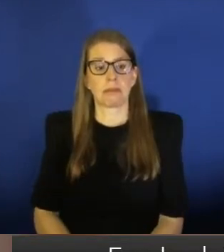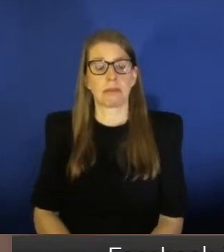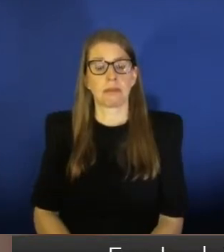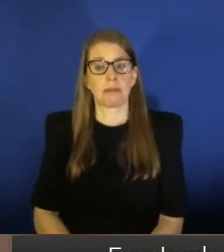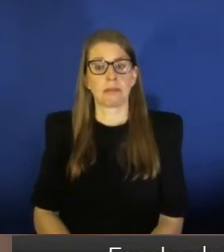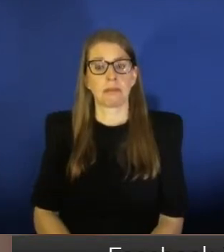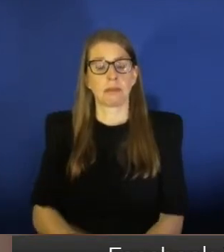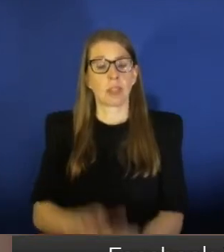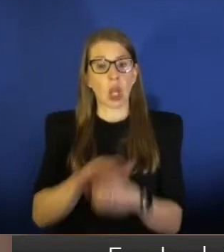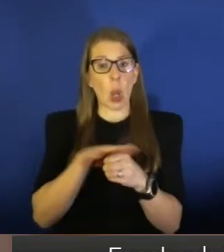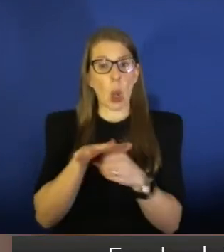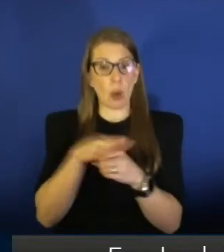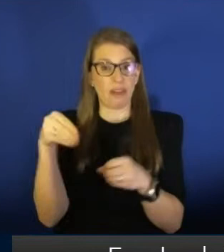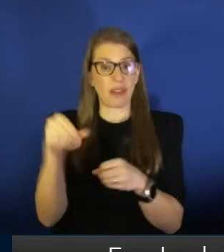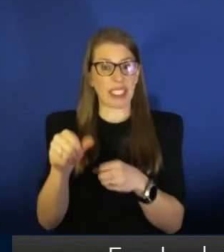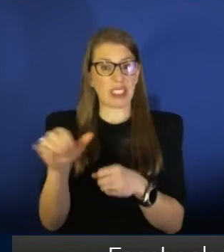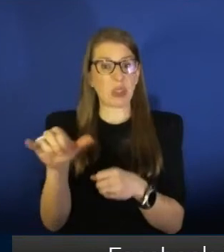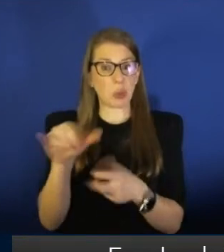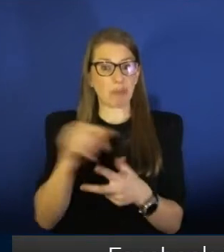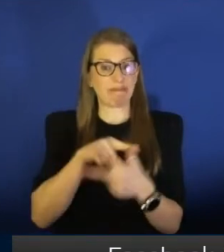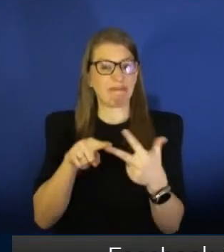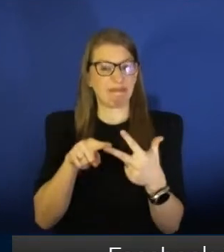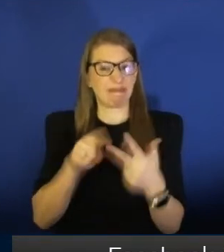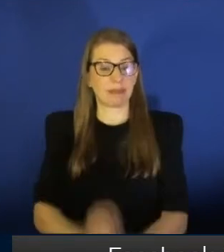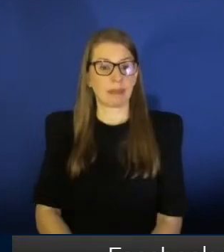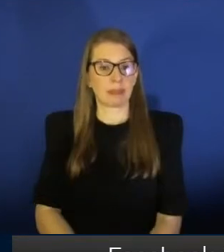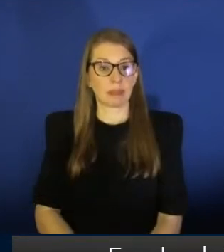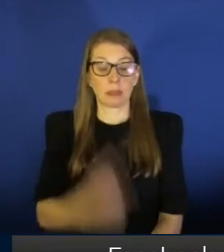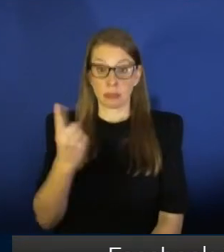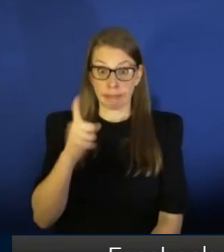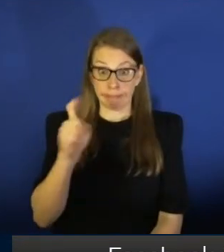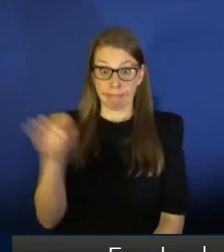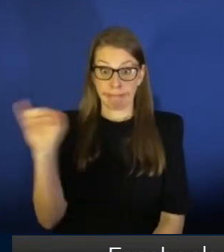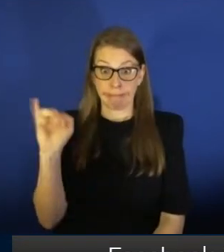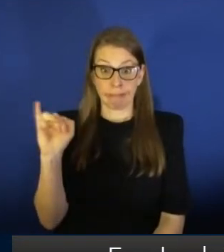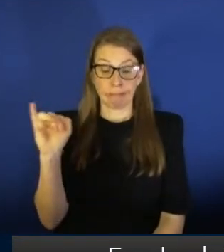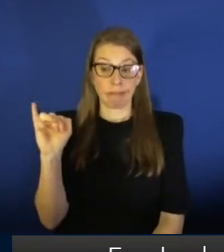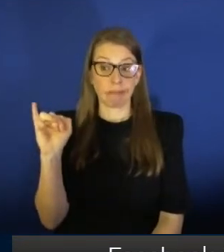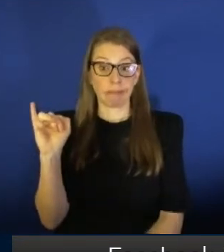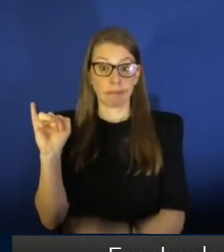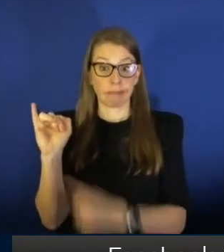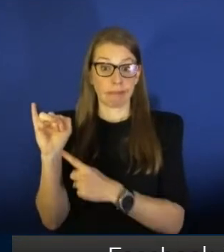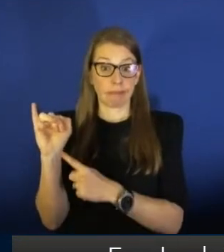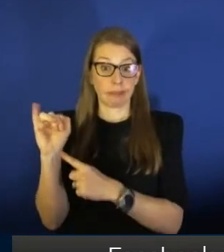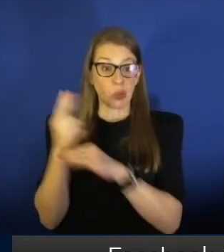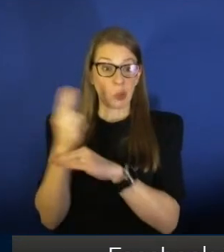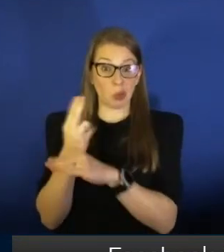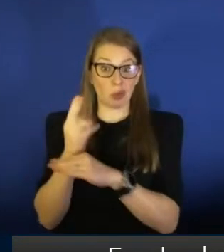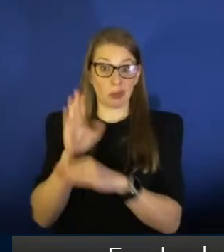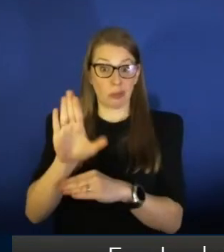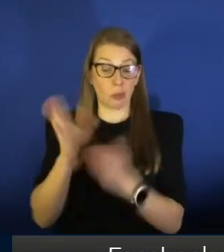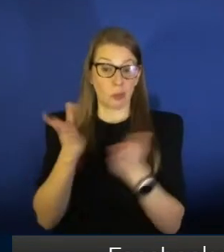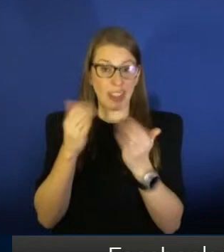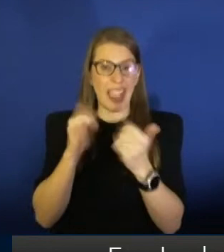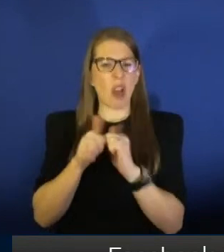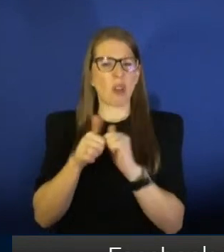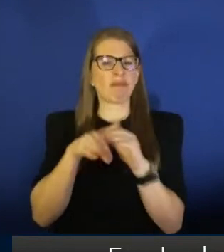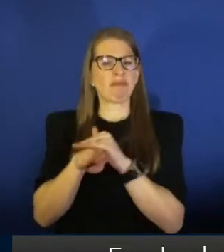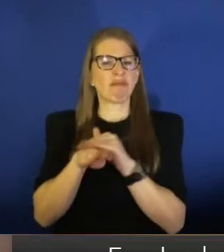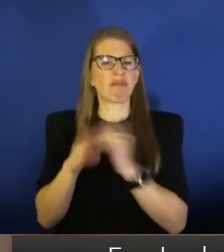local funding. So does someone need insurance to use the service? How do they access the services?